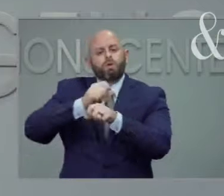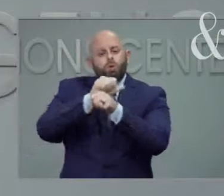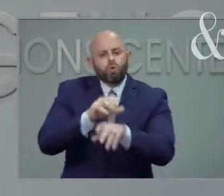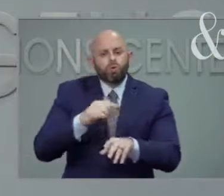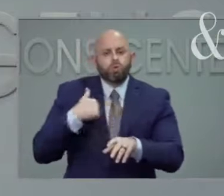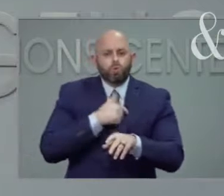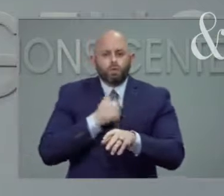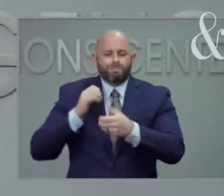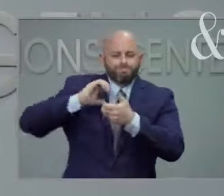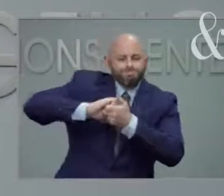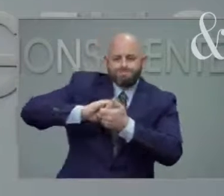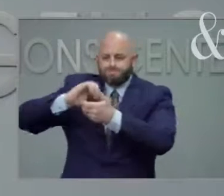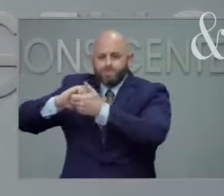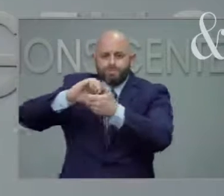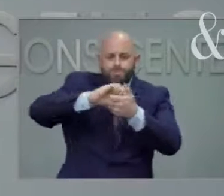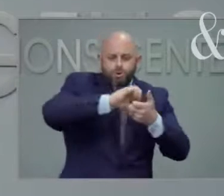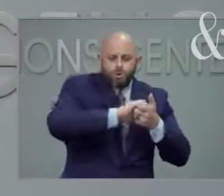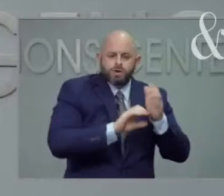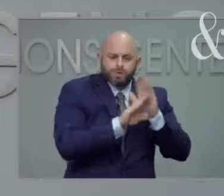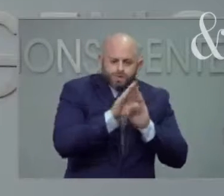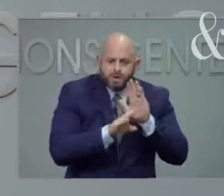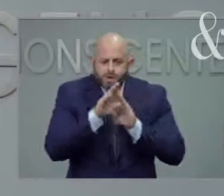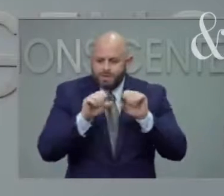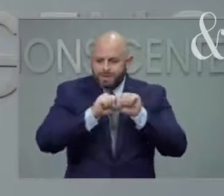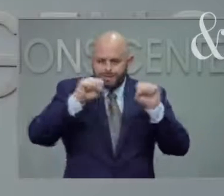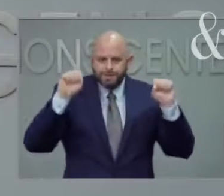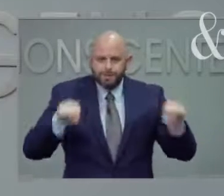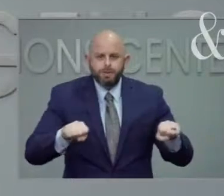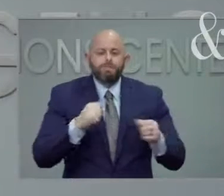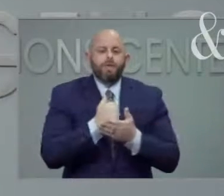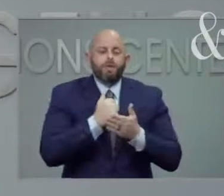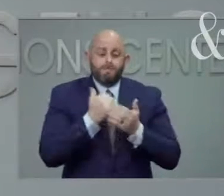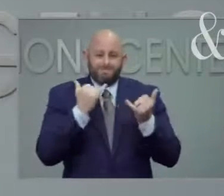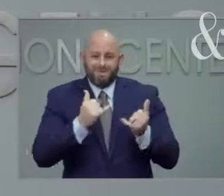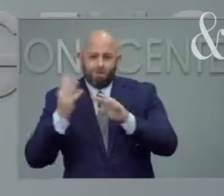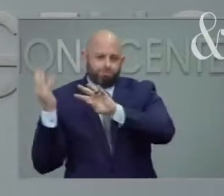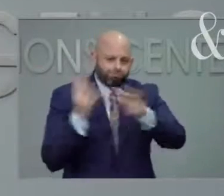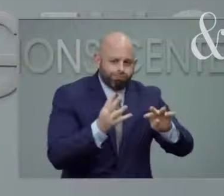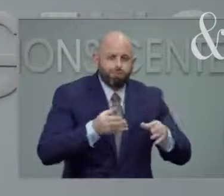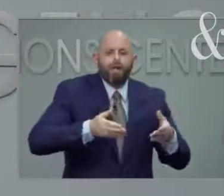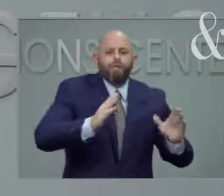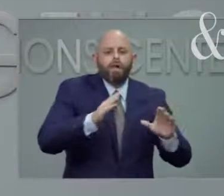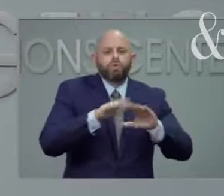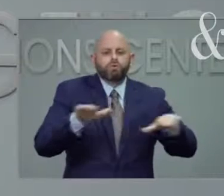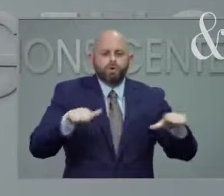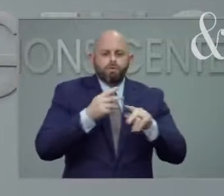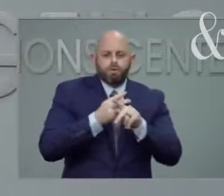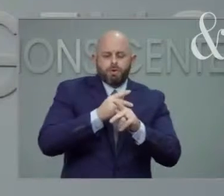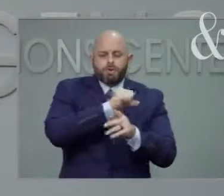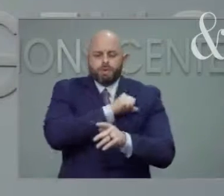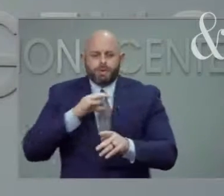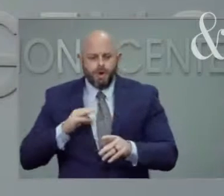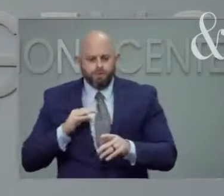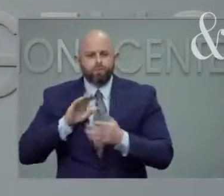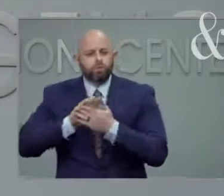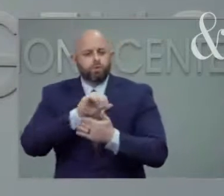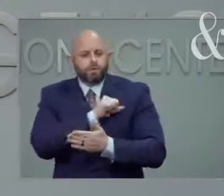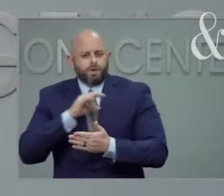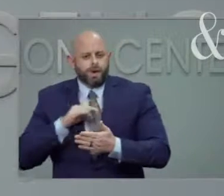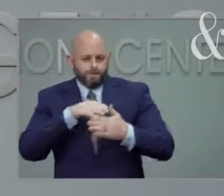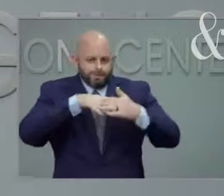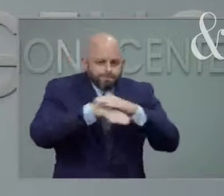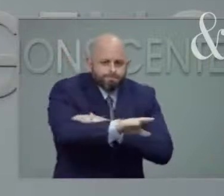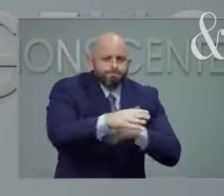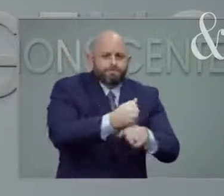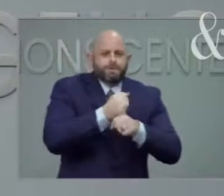our partners to develop operational guidance to support childcare and school staff in accessing vaccines. It's important to